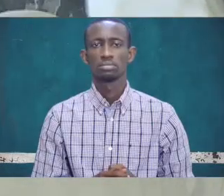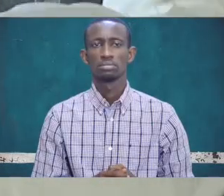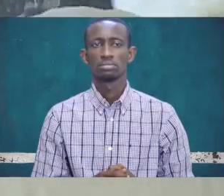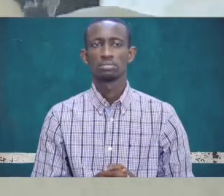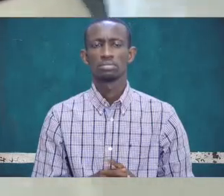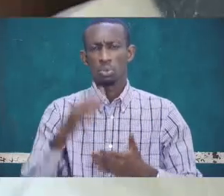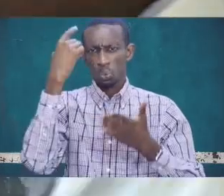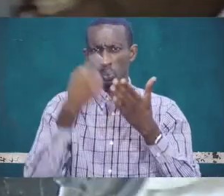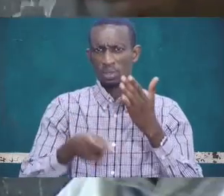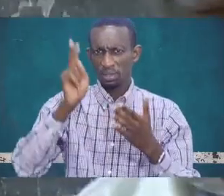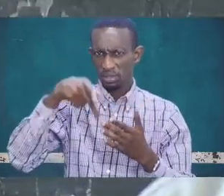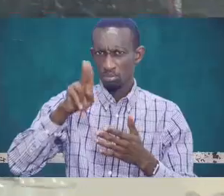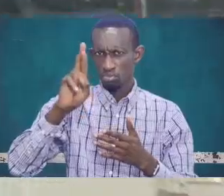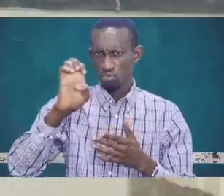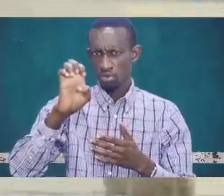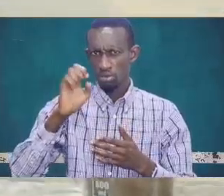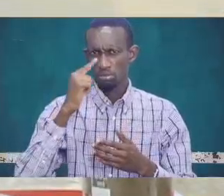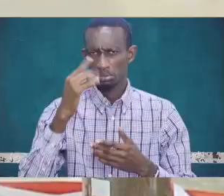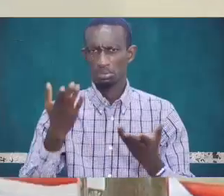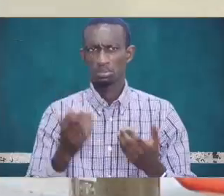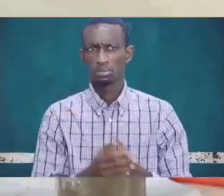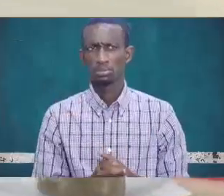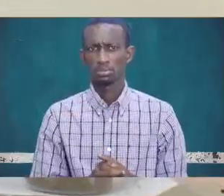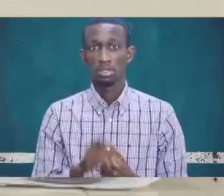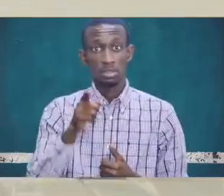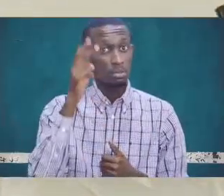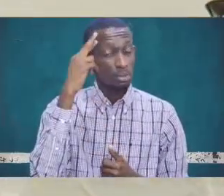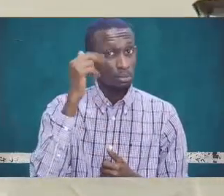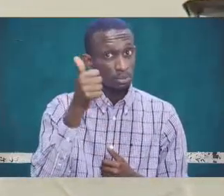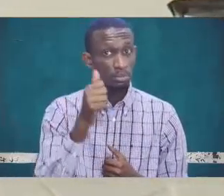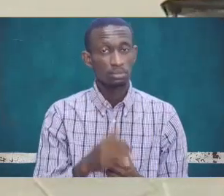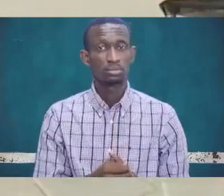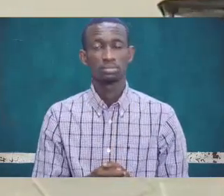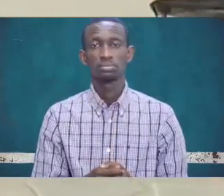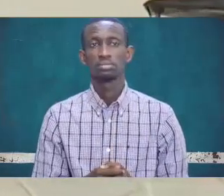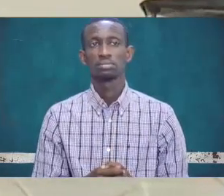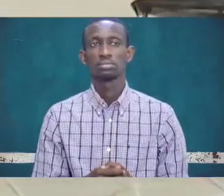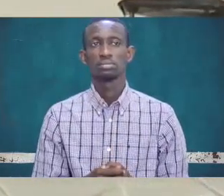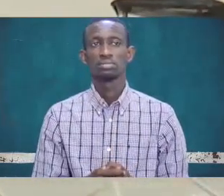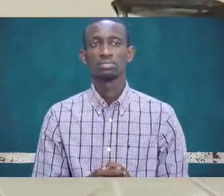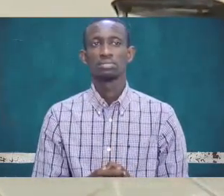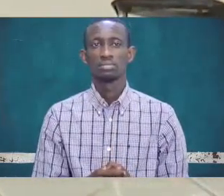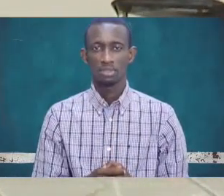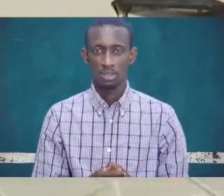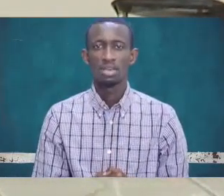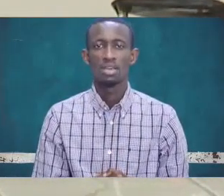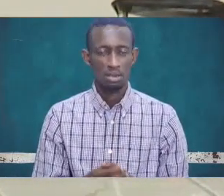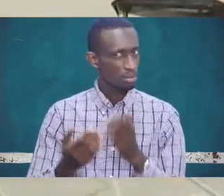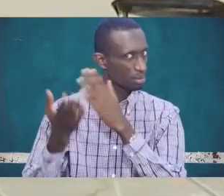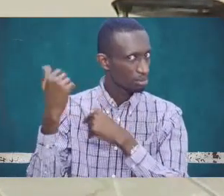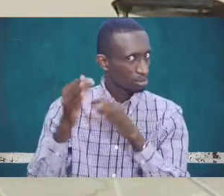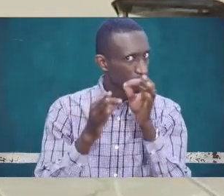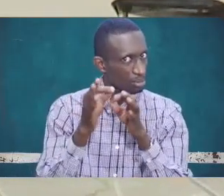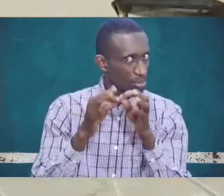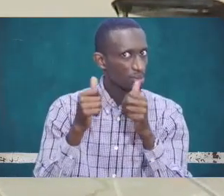What is a pure substance? If you remember very well, we defined what a pure substance